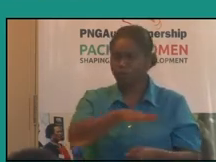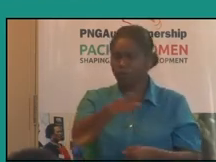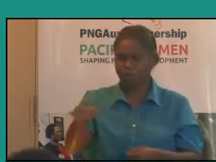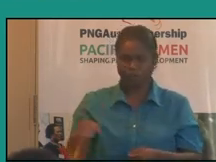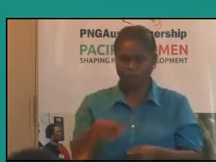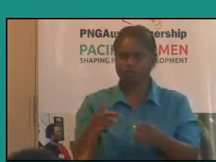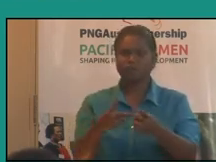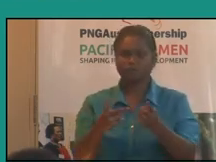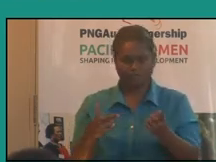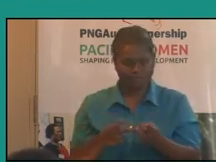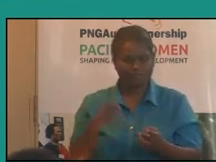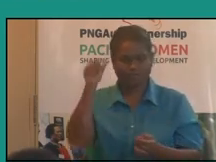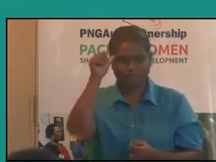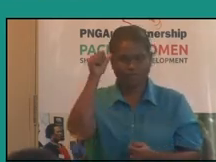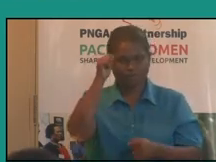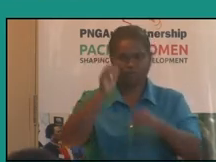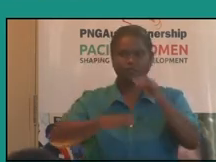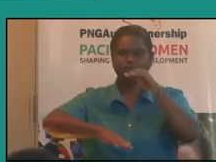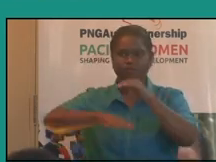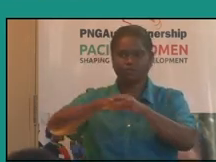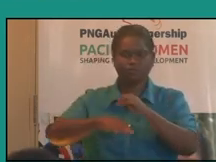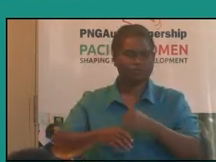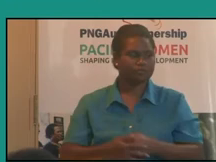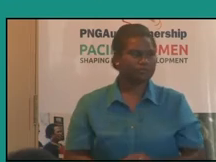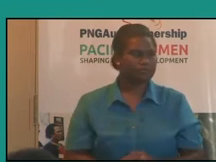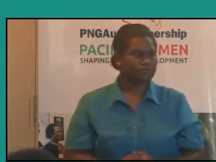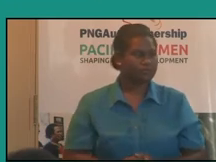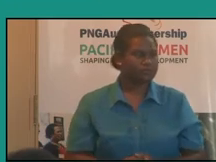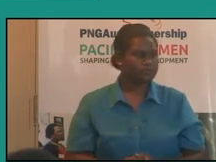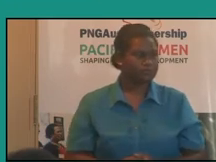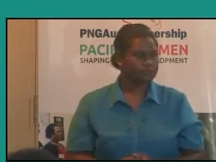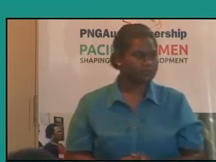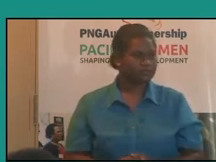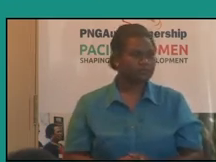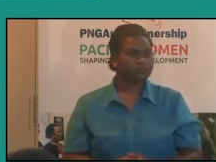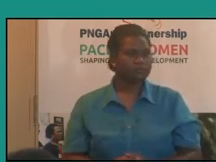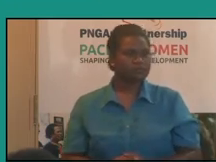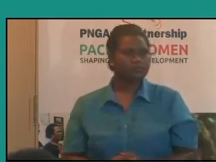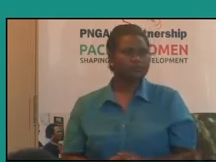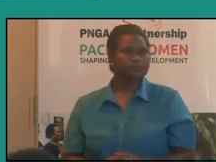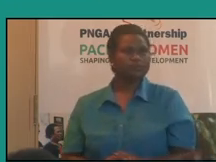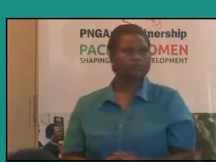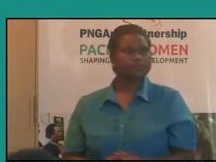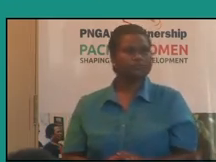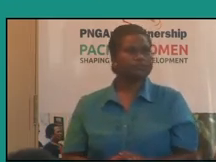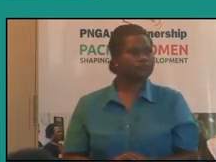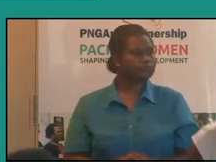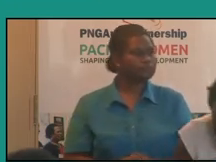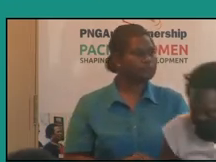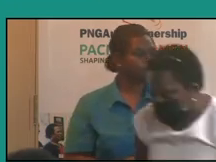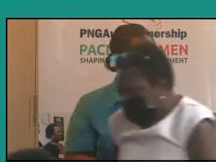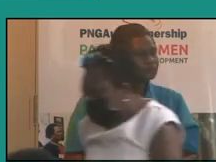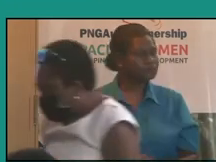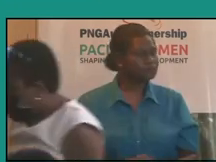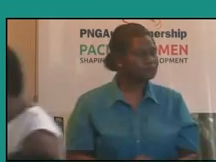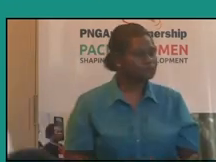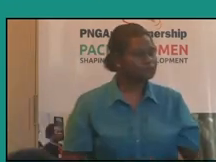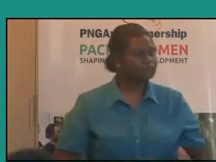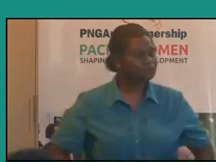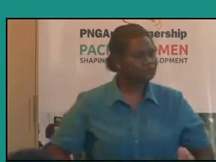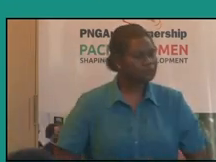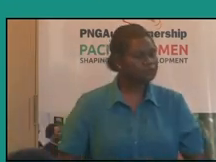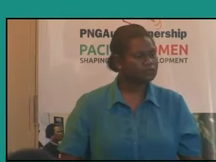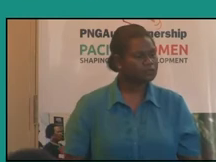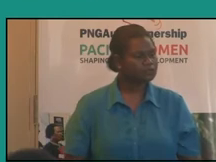important. Of course, one of the issues is about the nature of the conduct of elections in Papua New Guinea. This can also be a problem, and I think